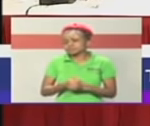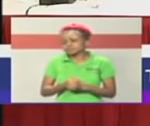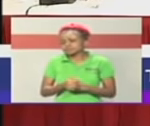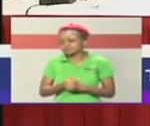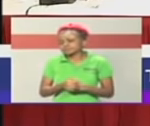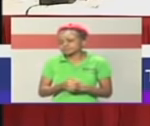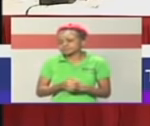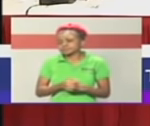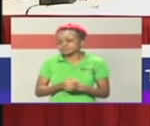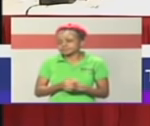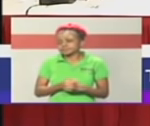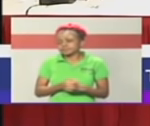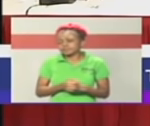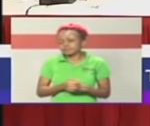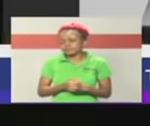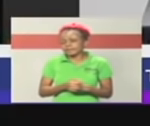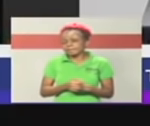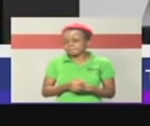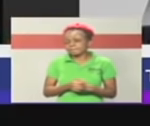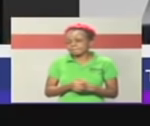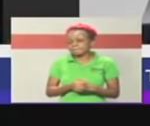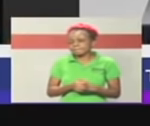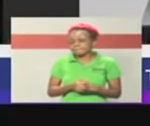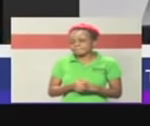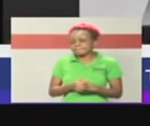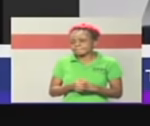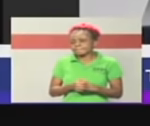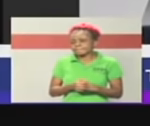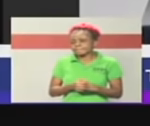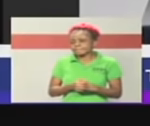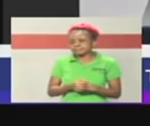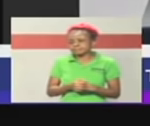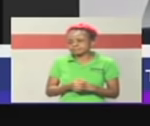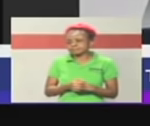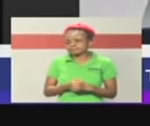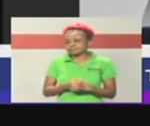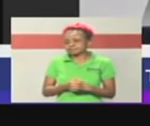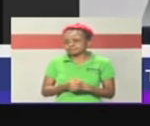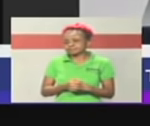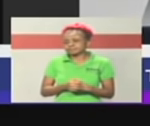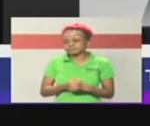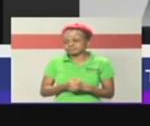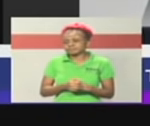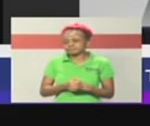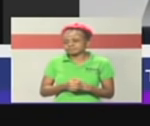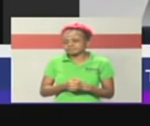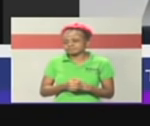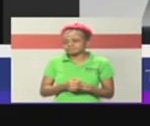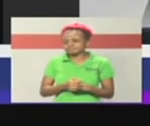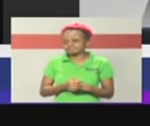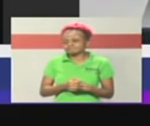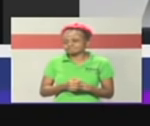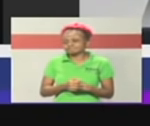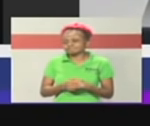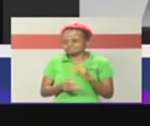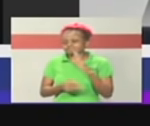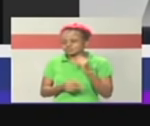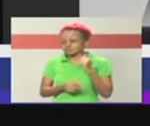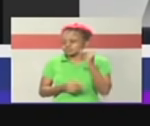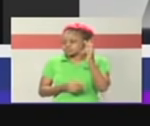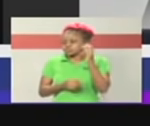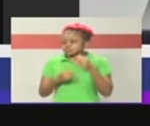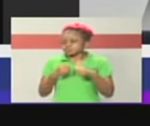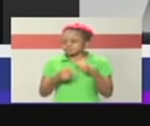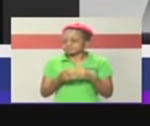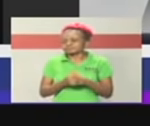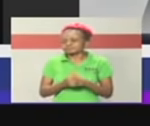Hi, my name is Sunny Gray from Guardian Media Limited. My first question, I think, is for the Health Minister, actually, that one